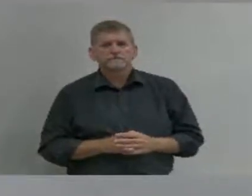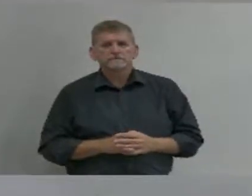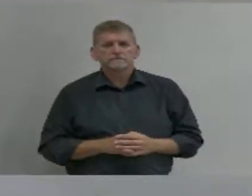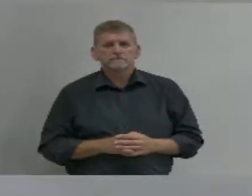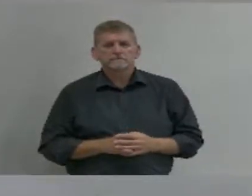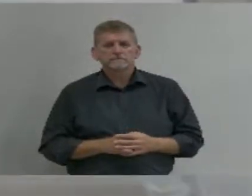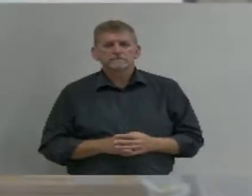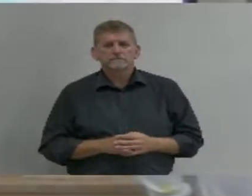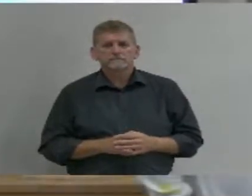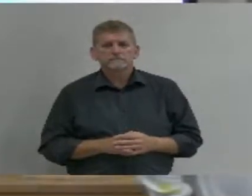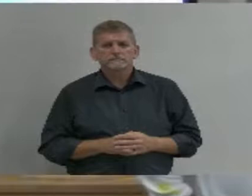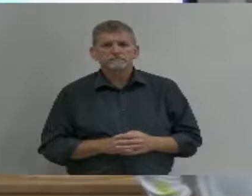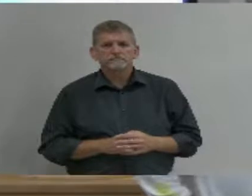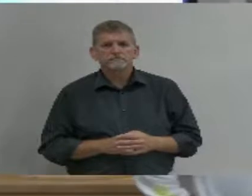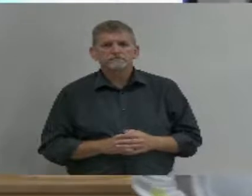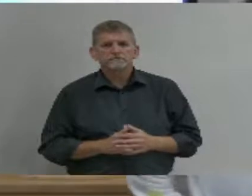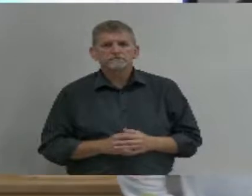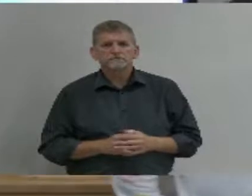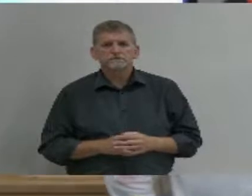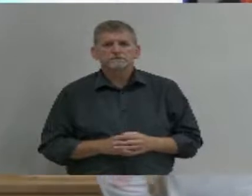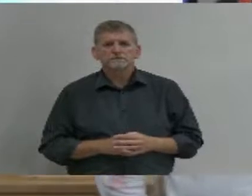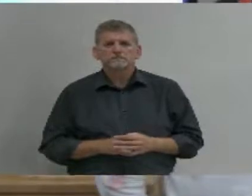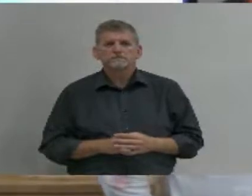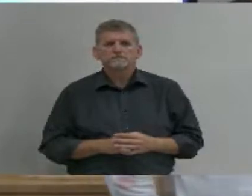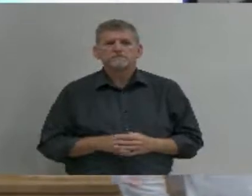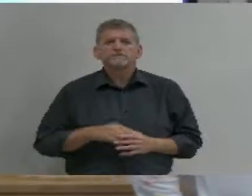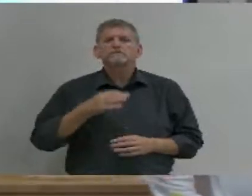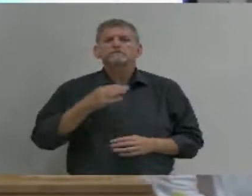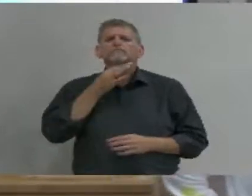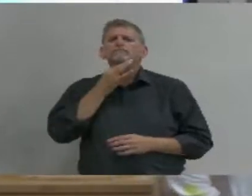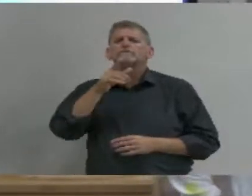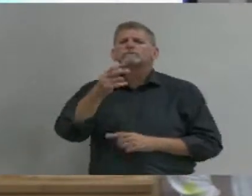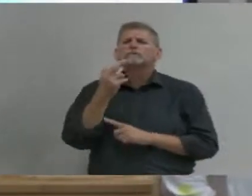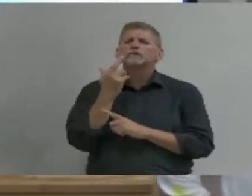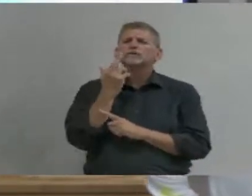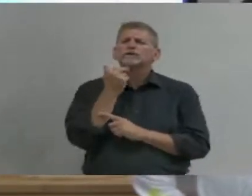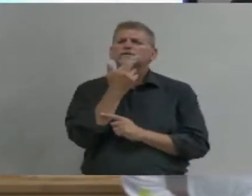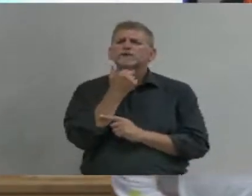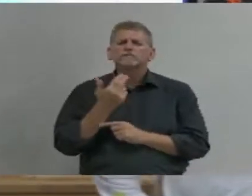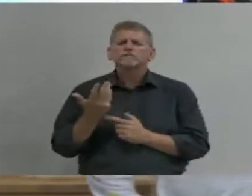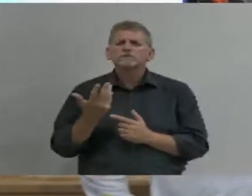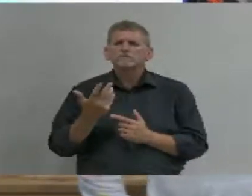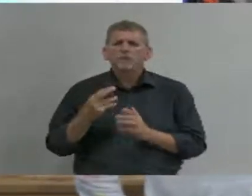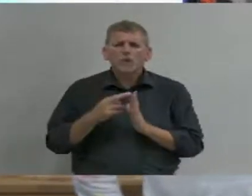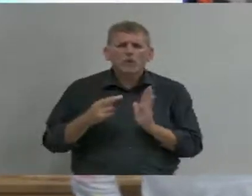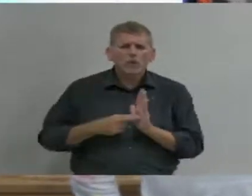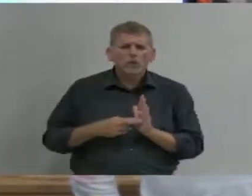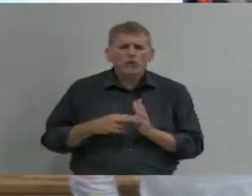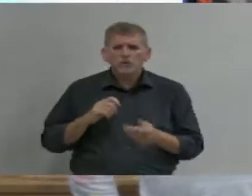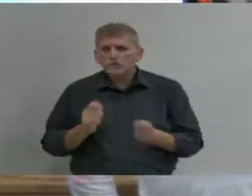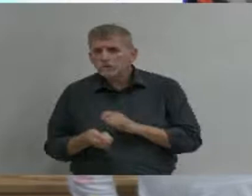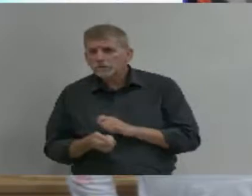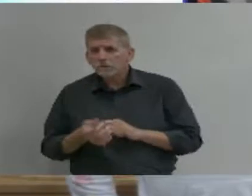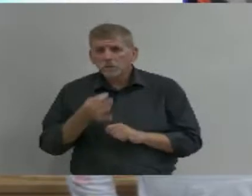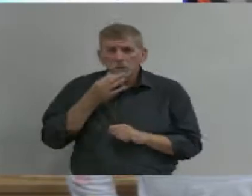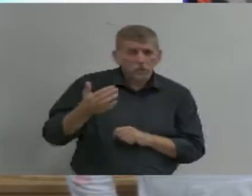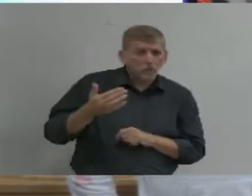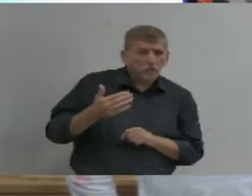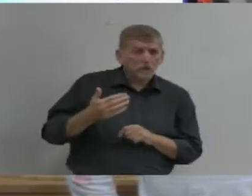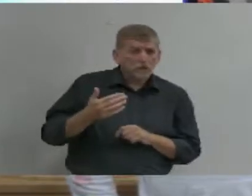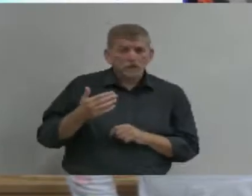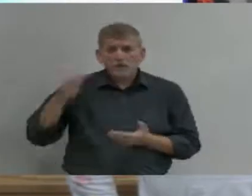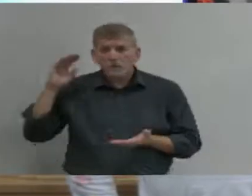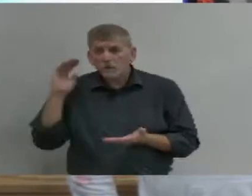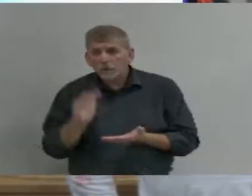Where are we at on the restaurant mandate? Are there any changes that will be happening in the near future with lessening the restrictions on